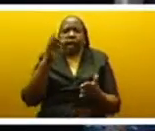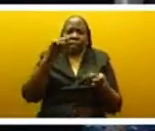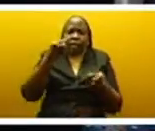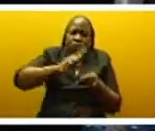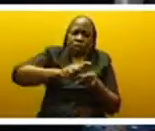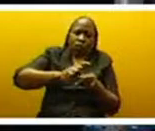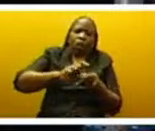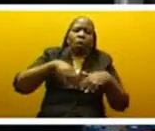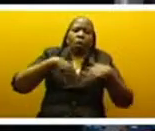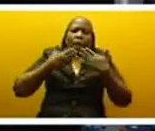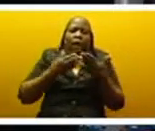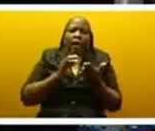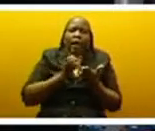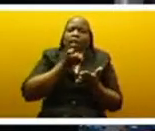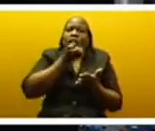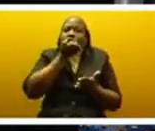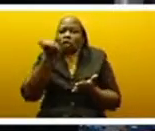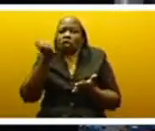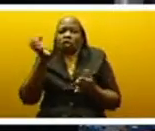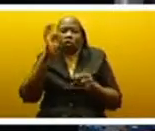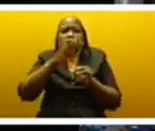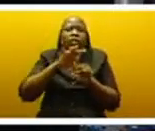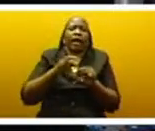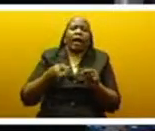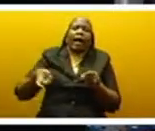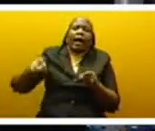have been added as part of the total.